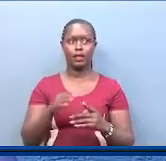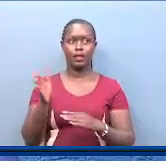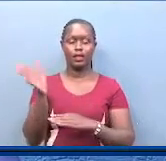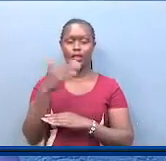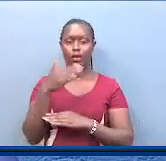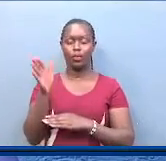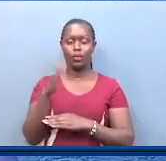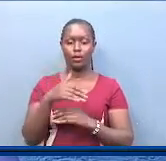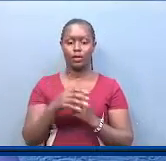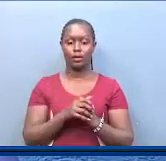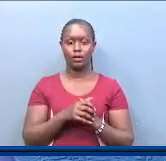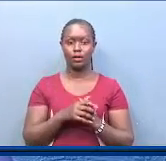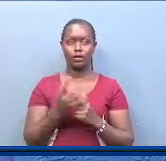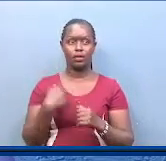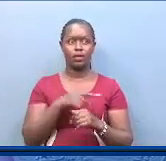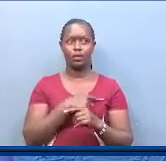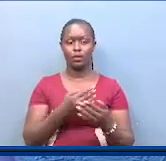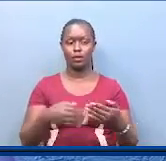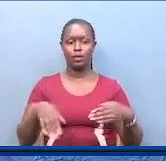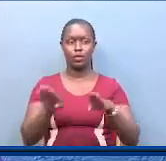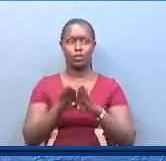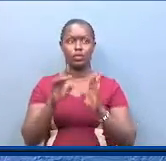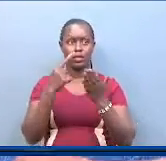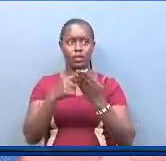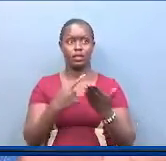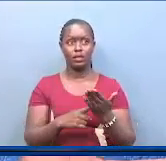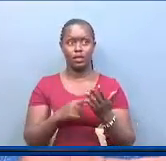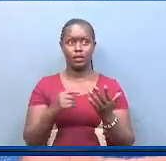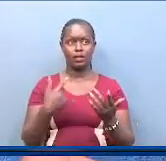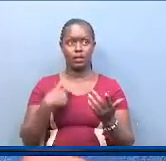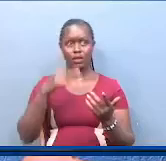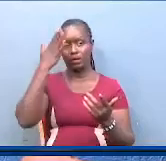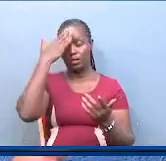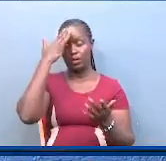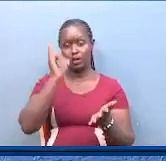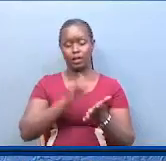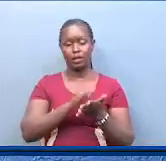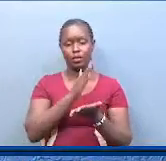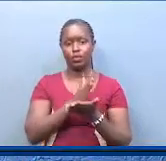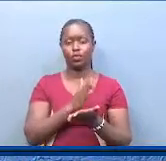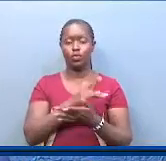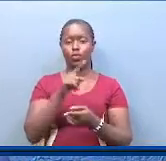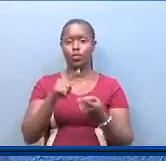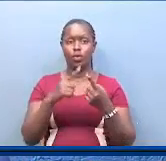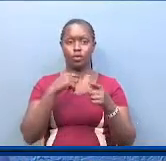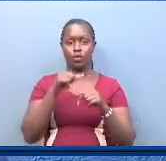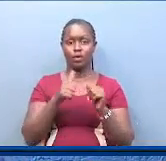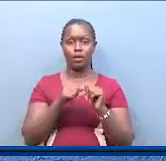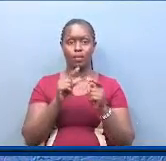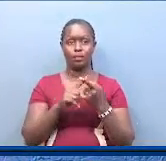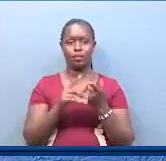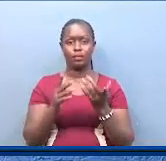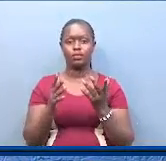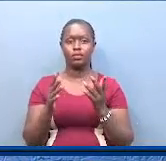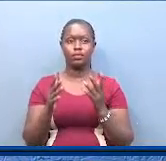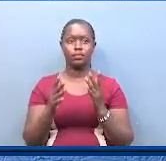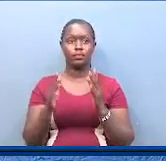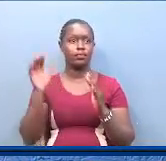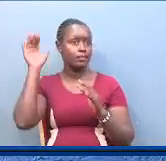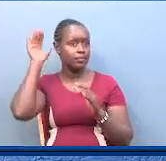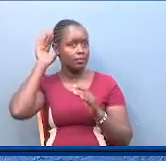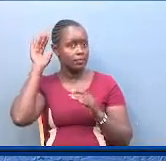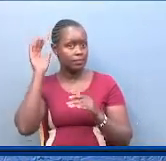discussion. No, we can't close nobody it. Nobody who has... And we know it sincerely. So when we talk about disobedience, her